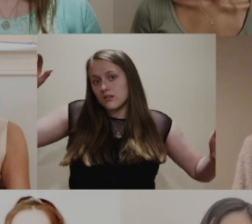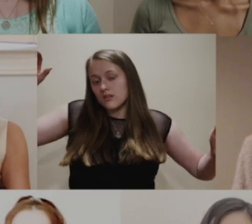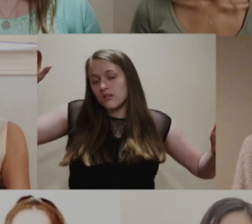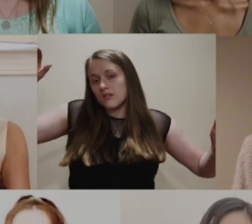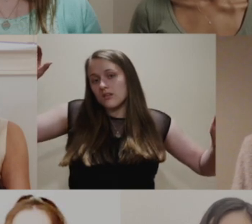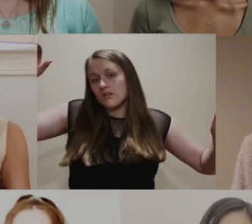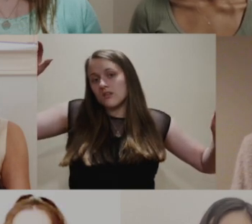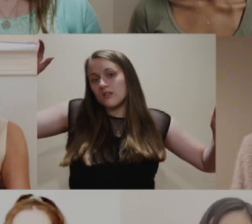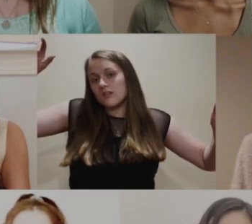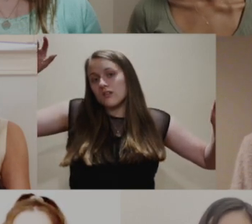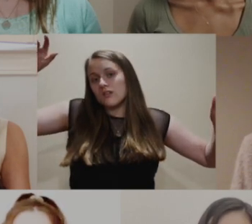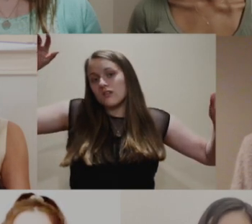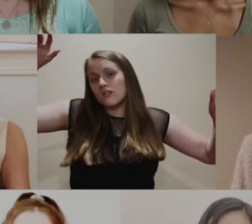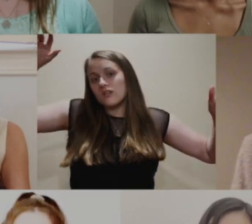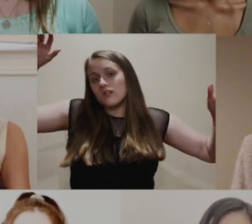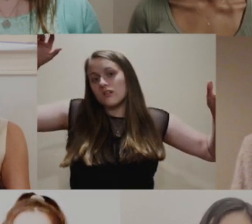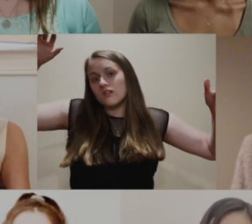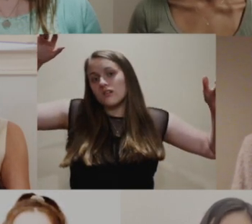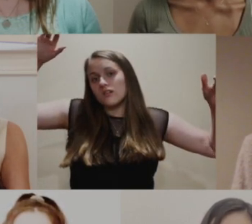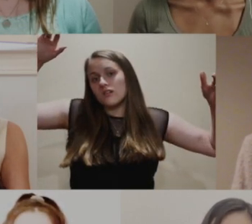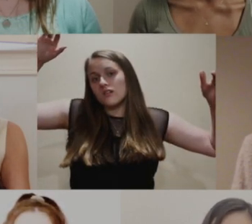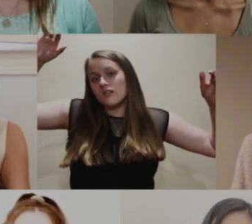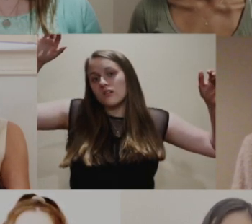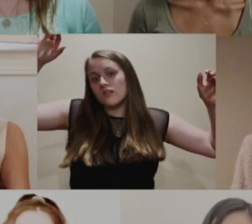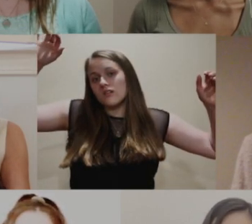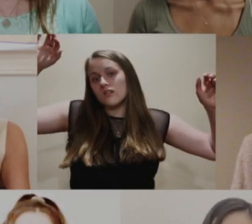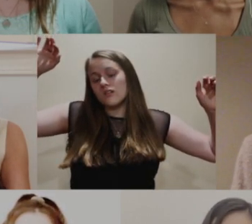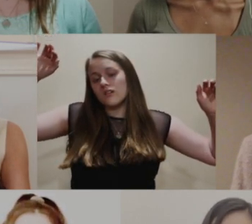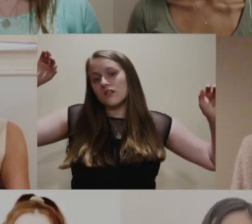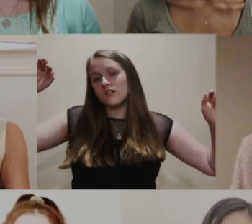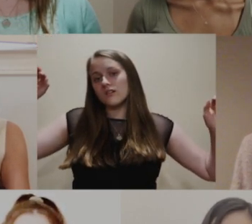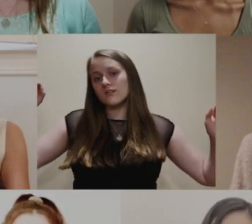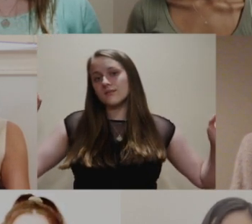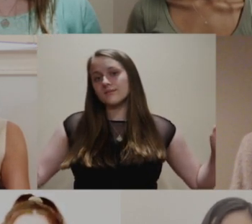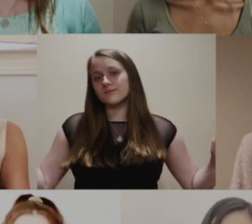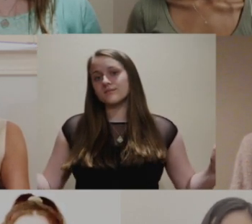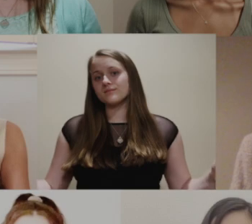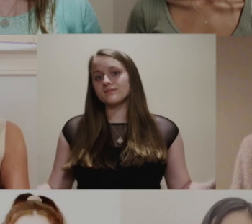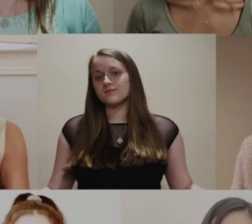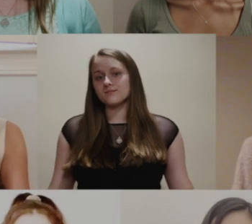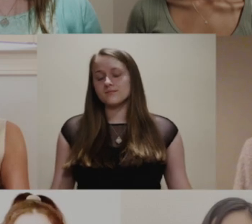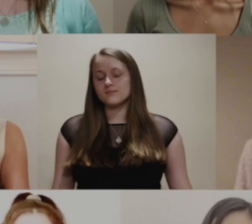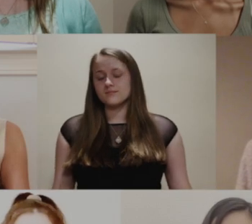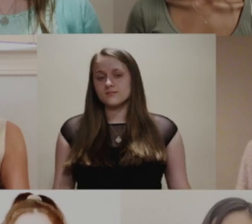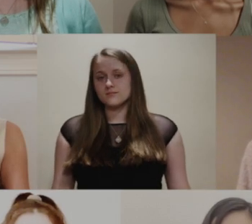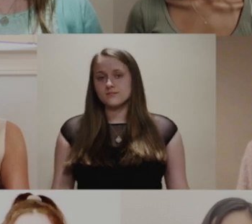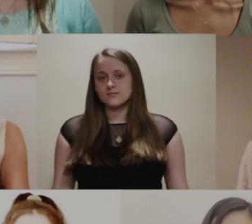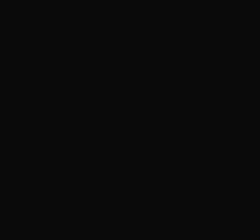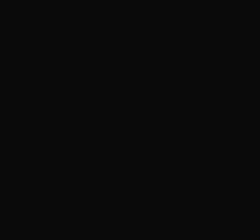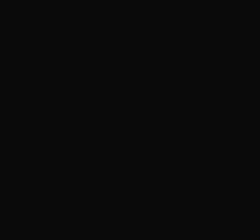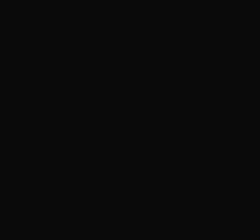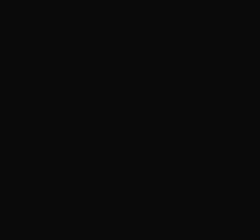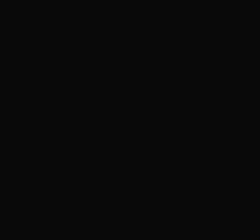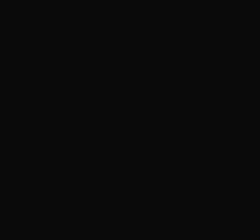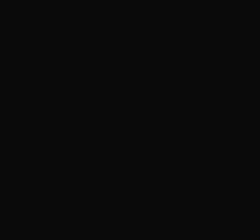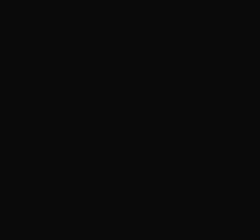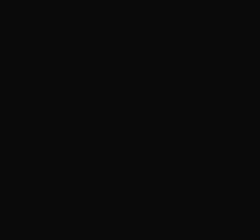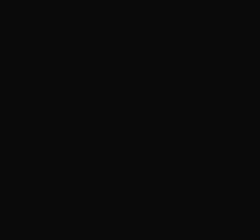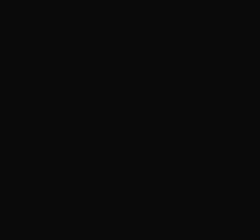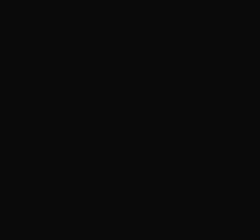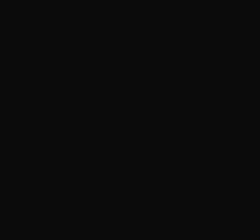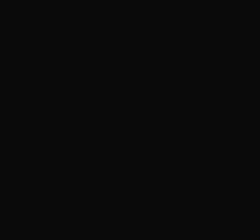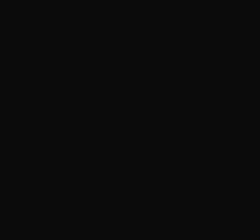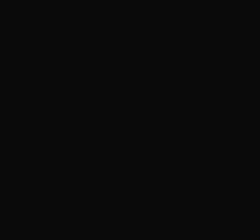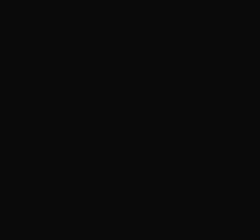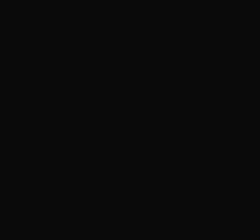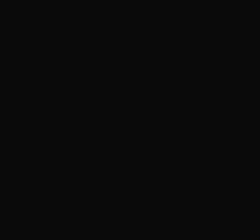For good Thank you.